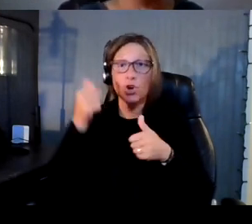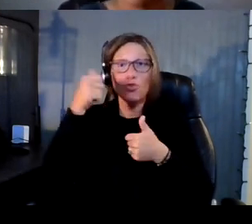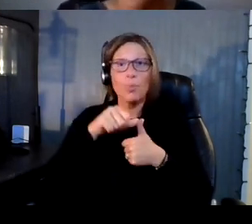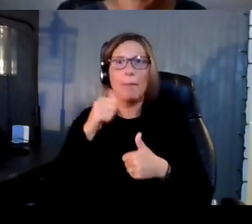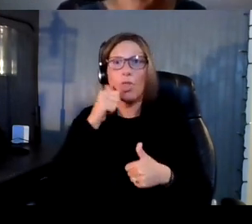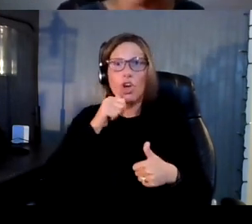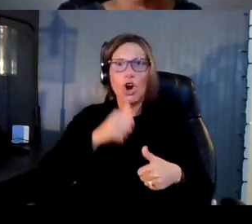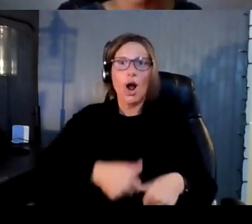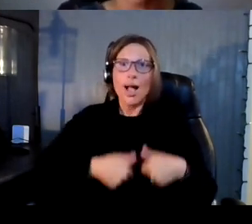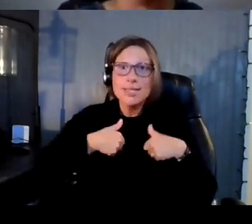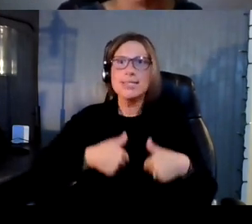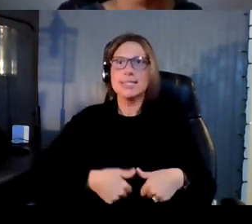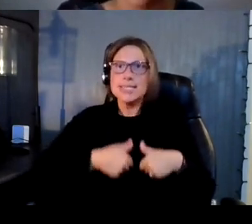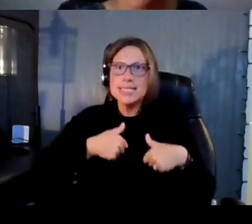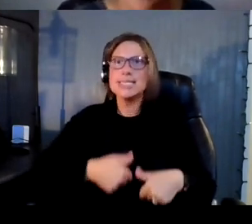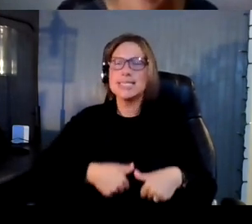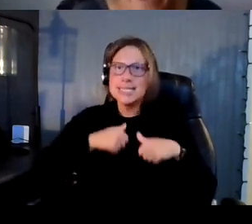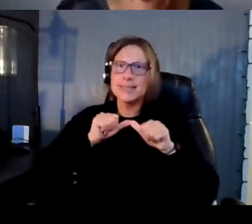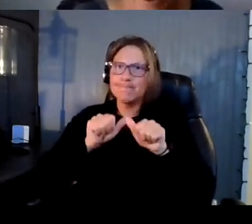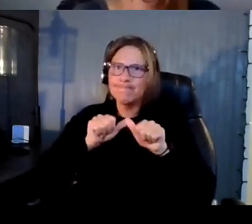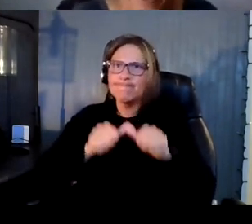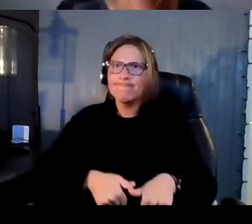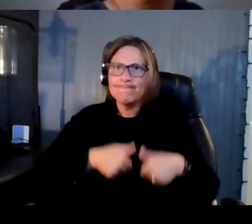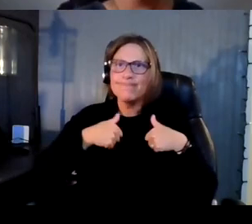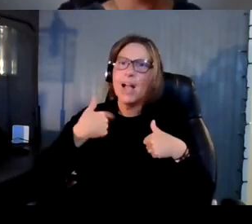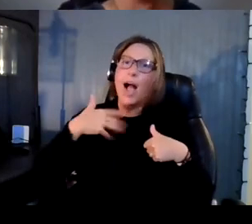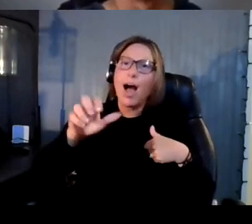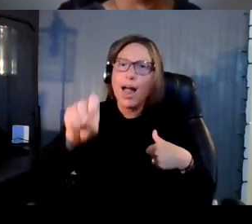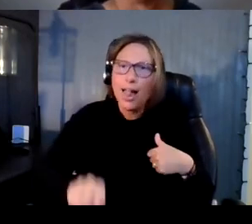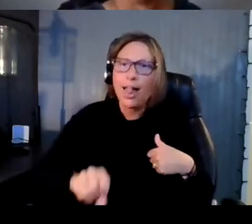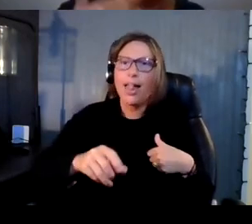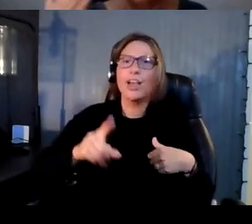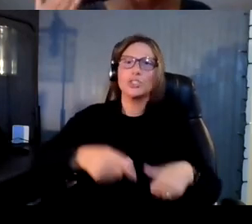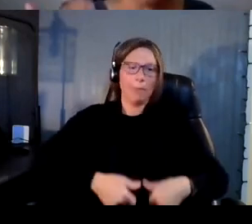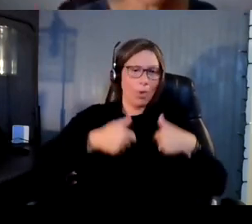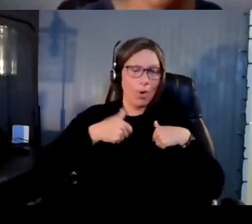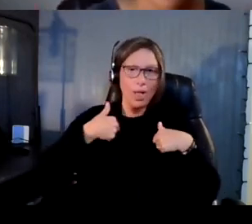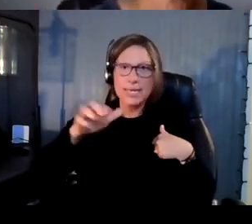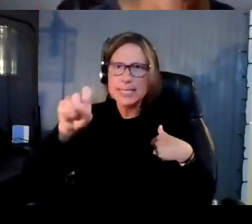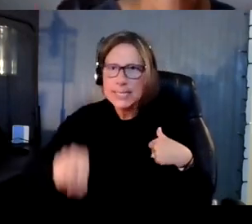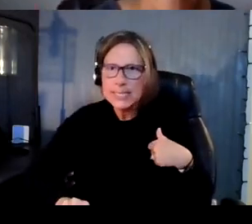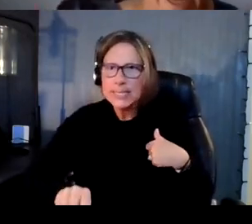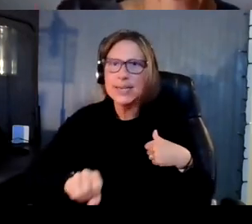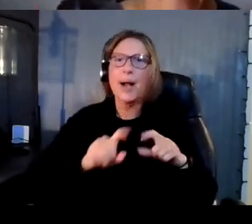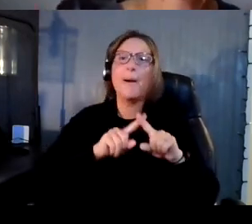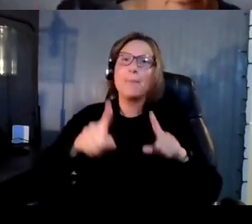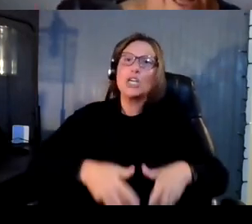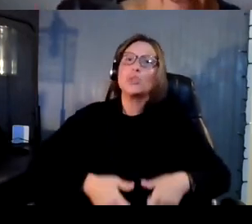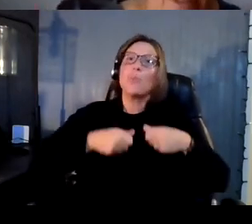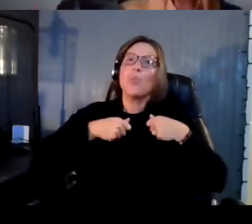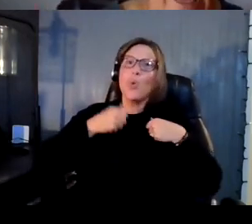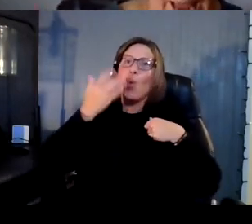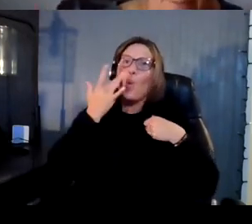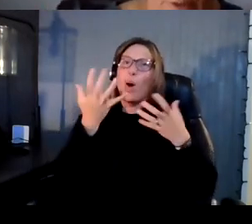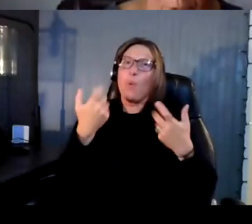was persistent. She kept pulling it up. I kept pulling it down. She kept pulling it up because she wanted me to